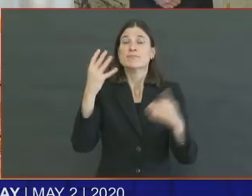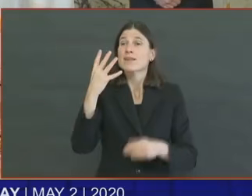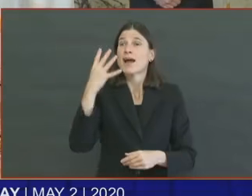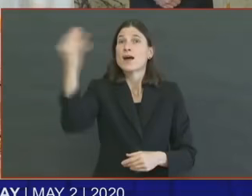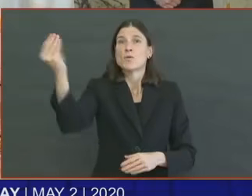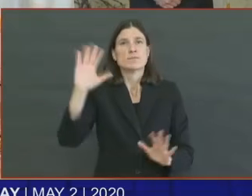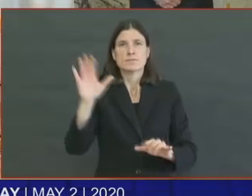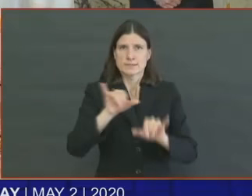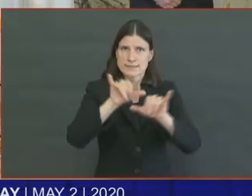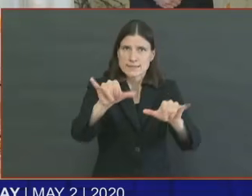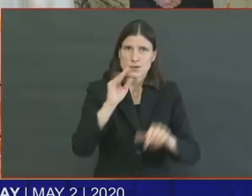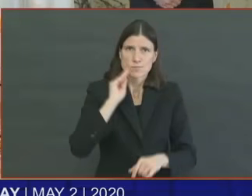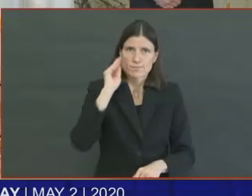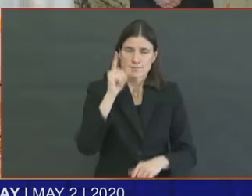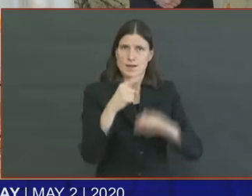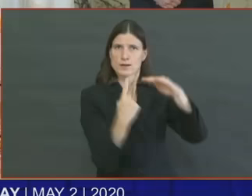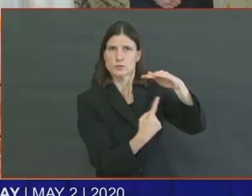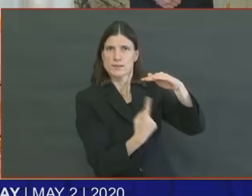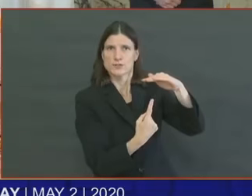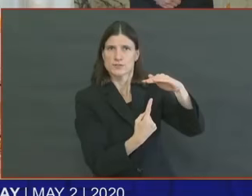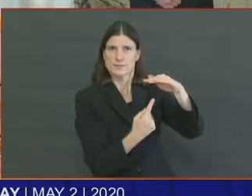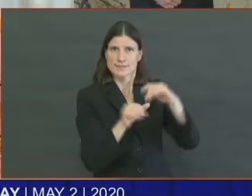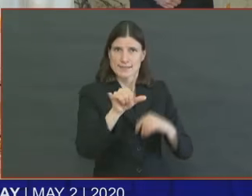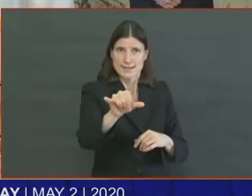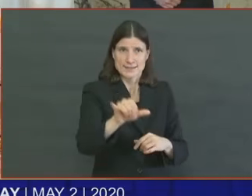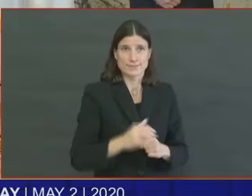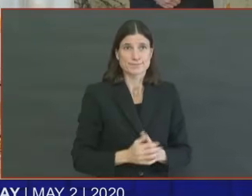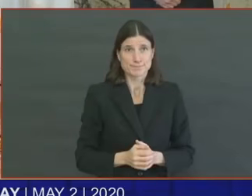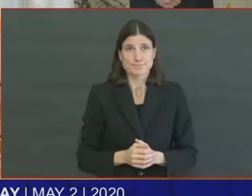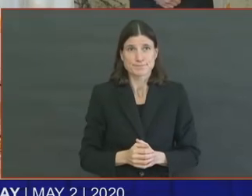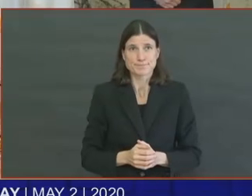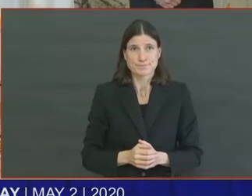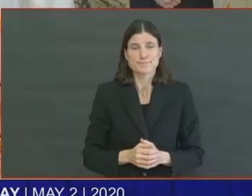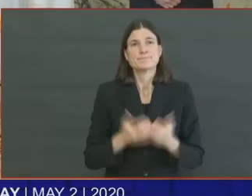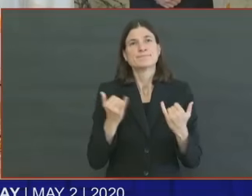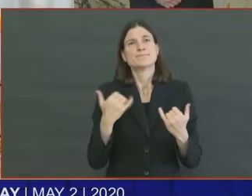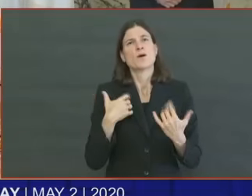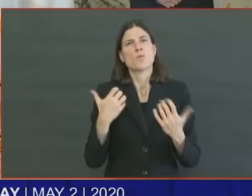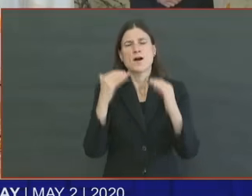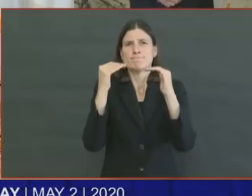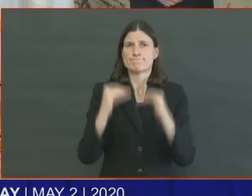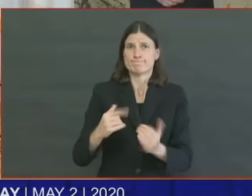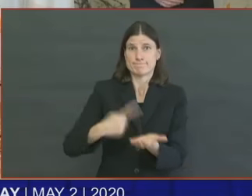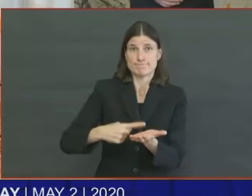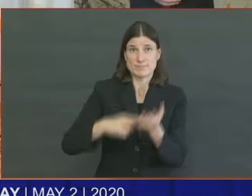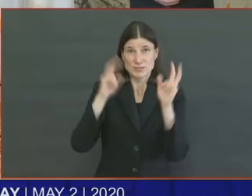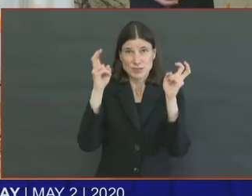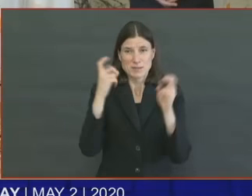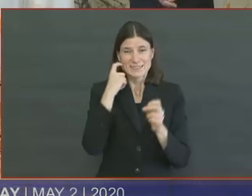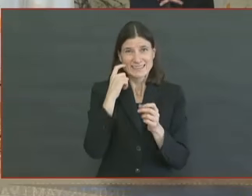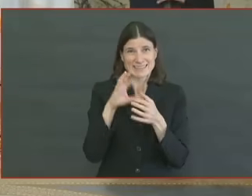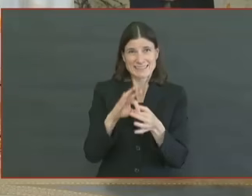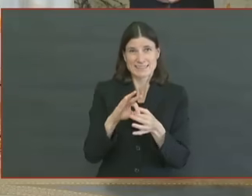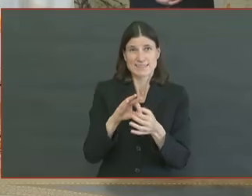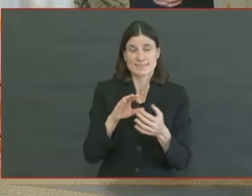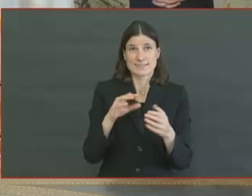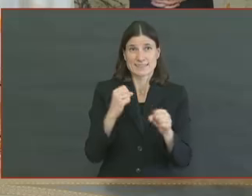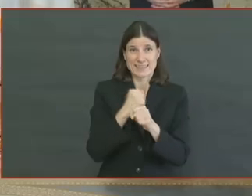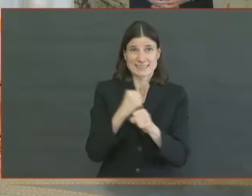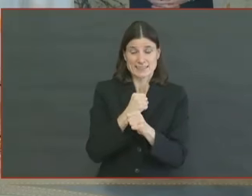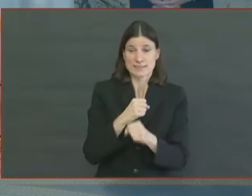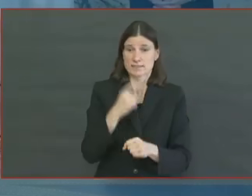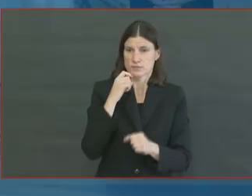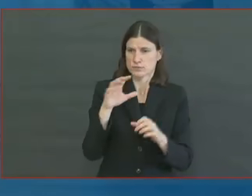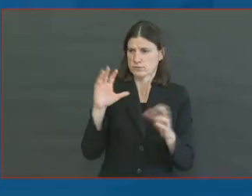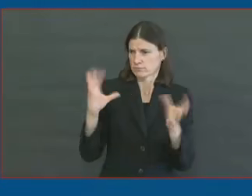critical. So let's move into the data for today. We have 327